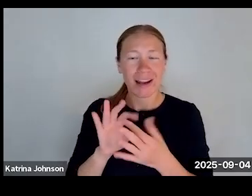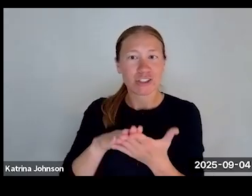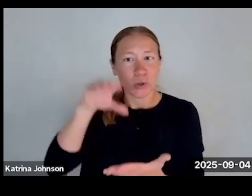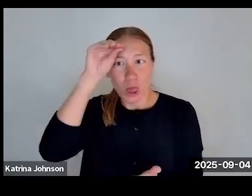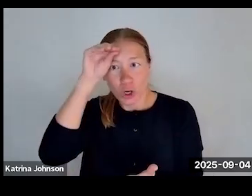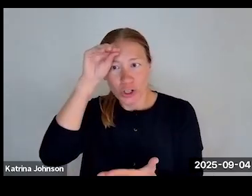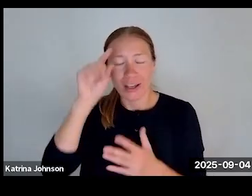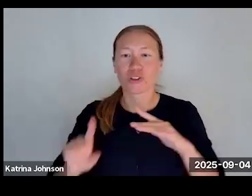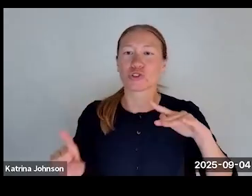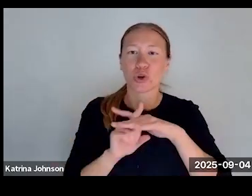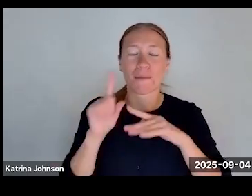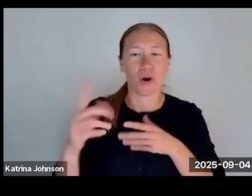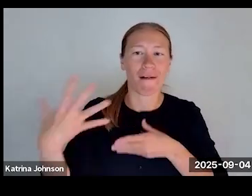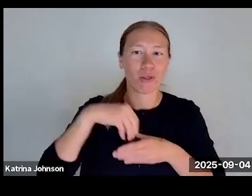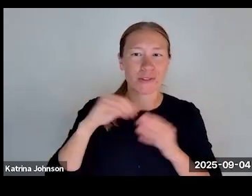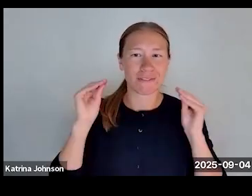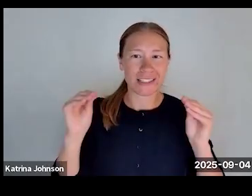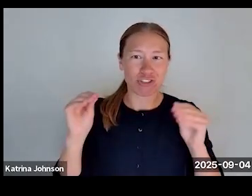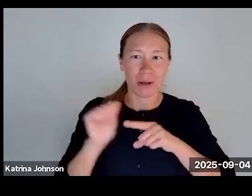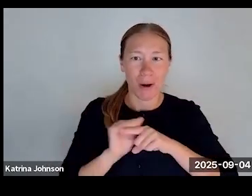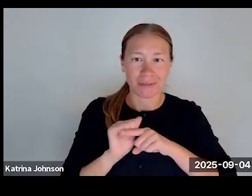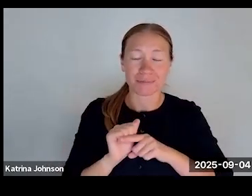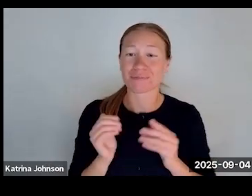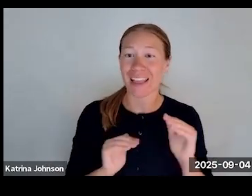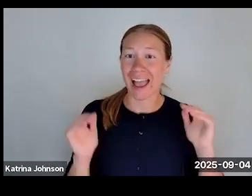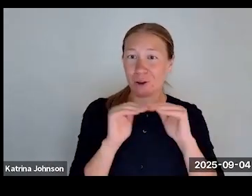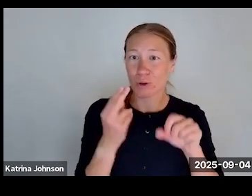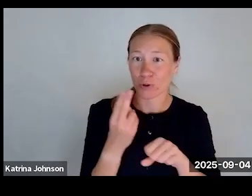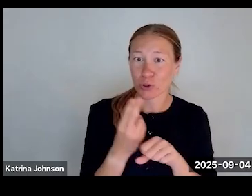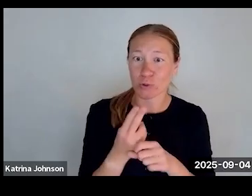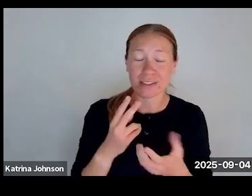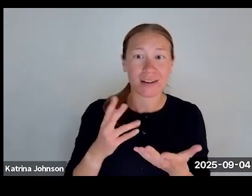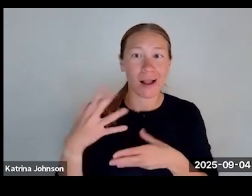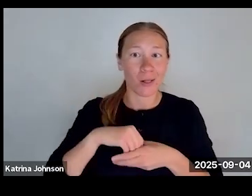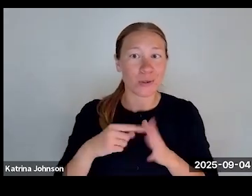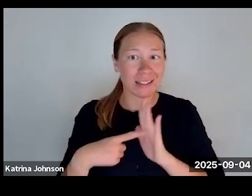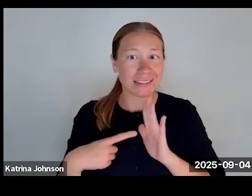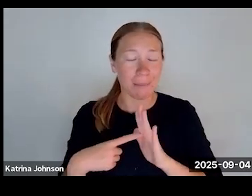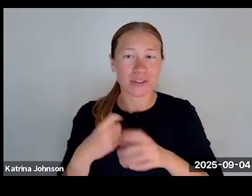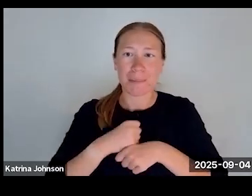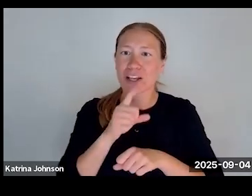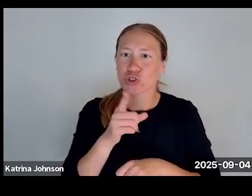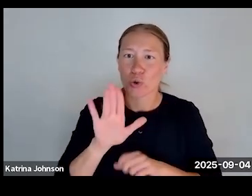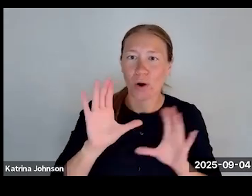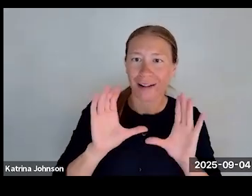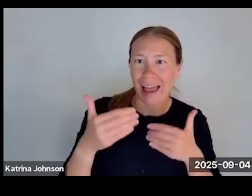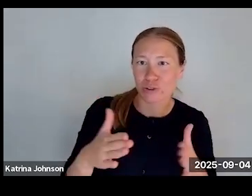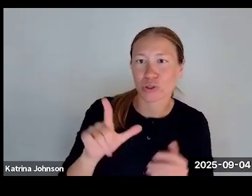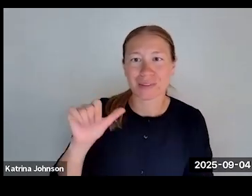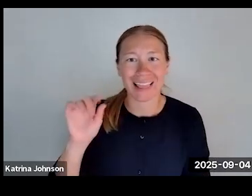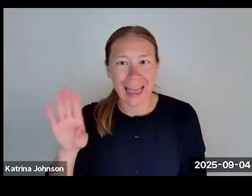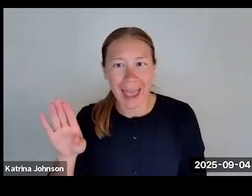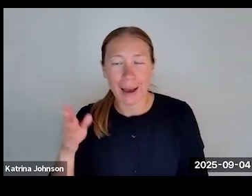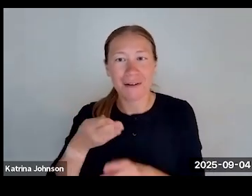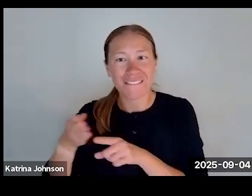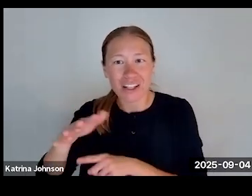teaching practices. Equitable use can include making sure your classrooms, labs, fieldwork sites,